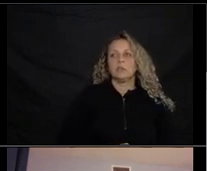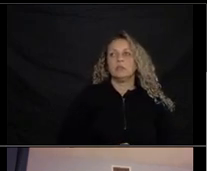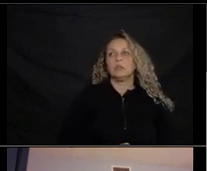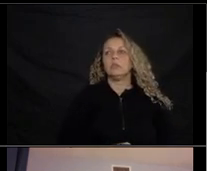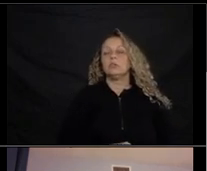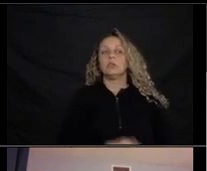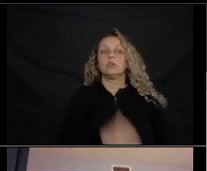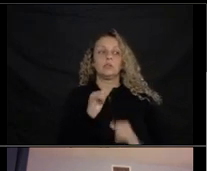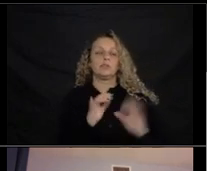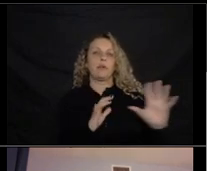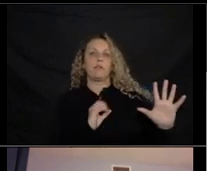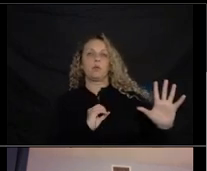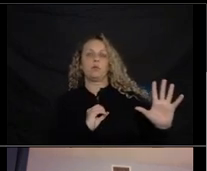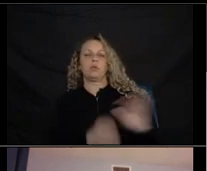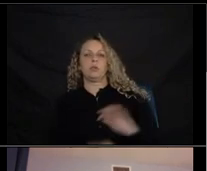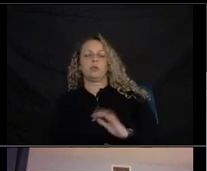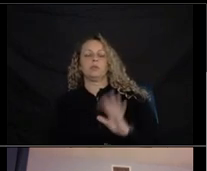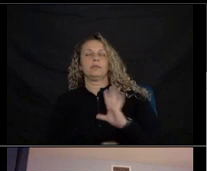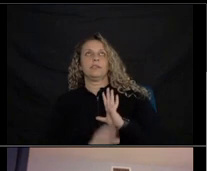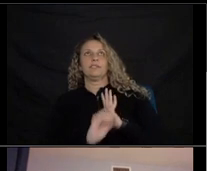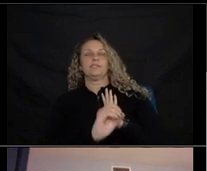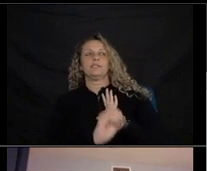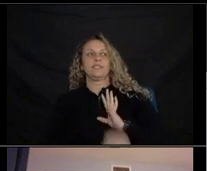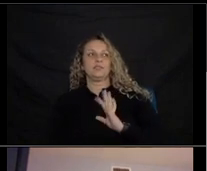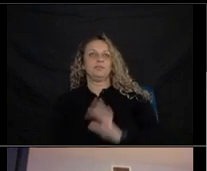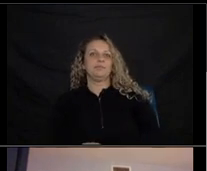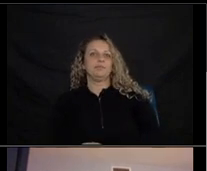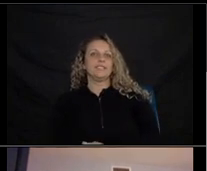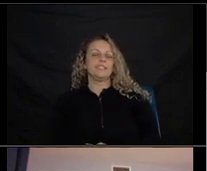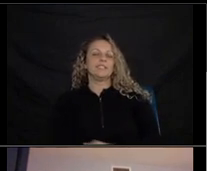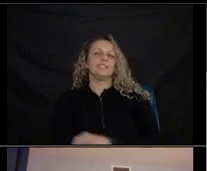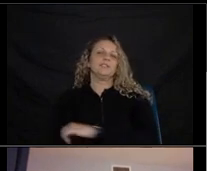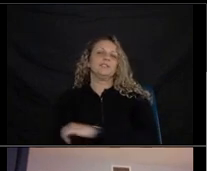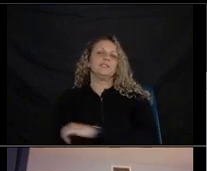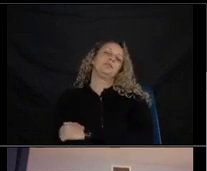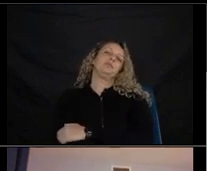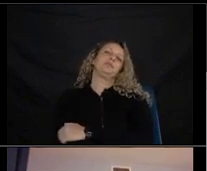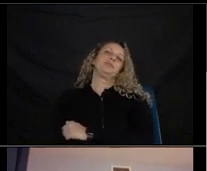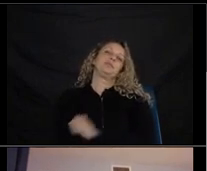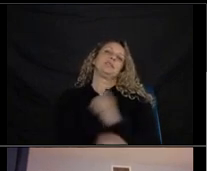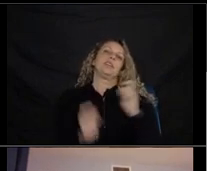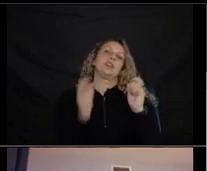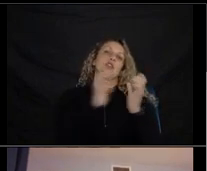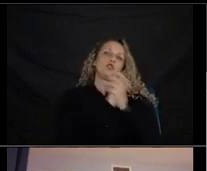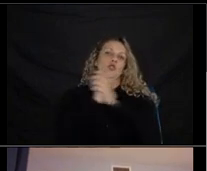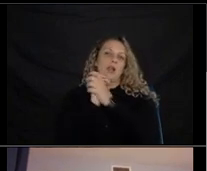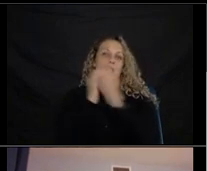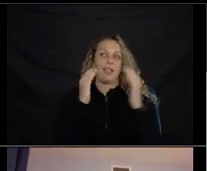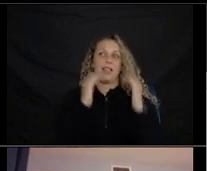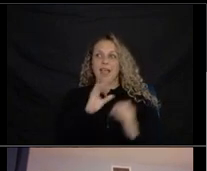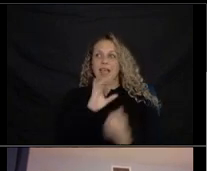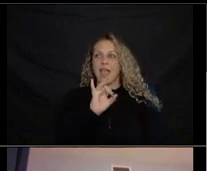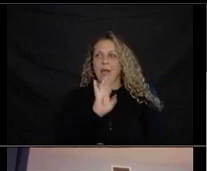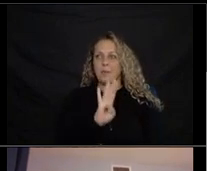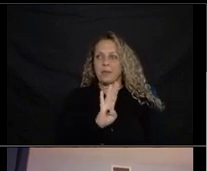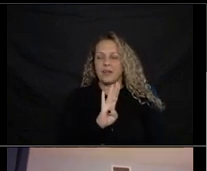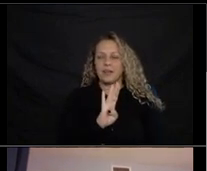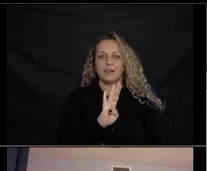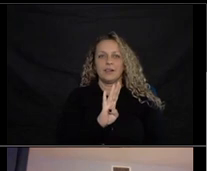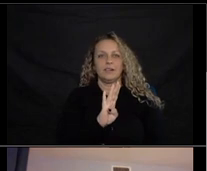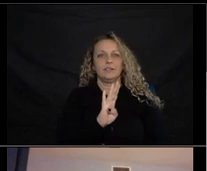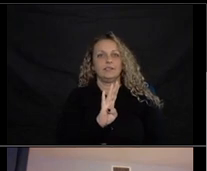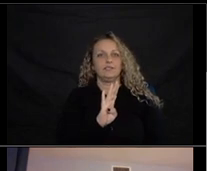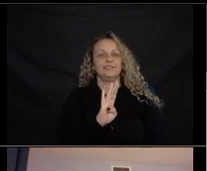Aye. Vote is 5-0. Thank you. Congratulations. The next item is 8B,